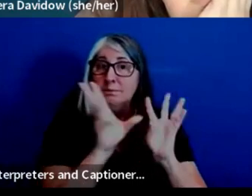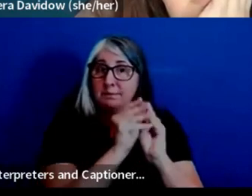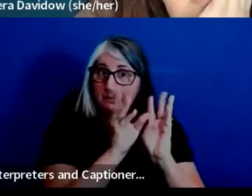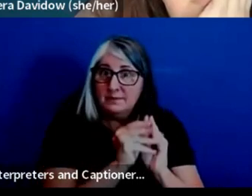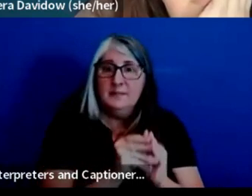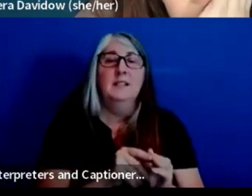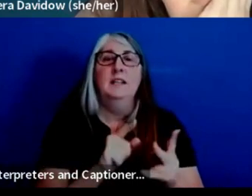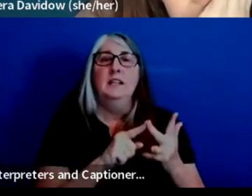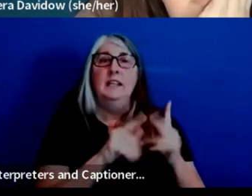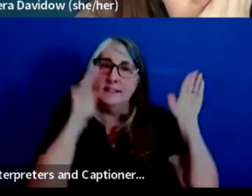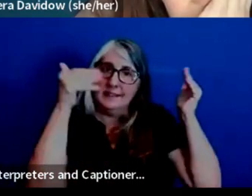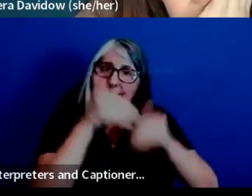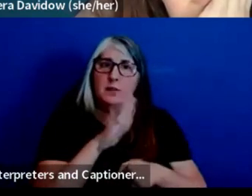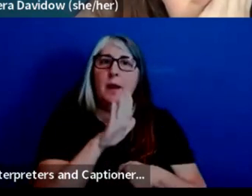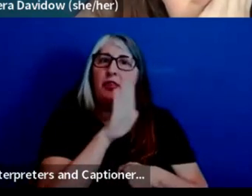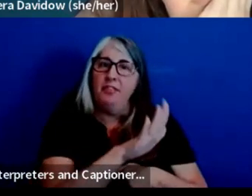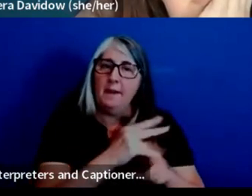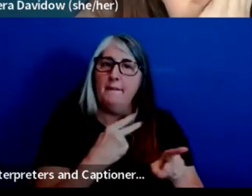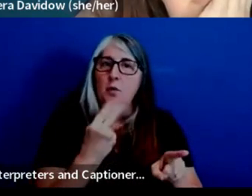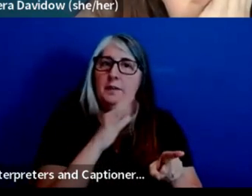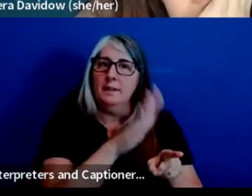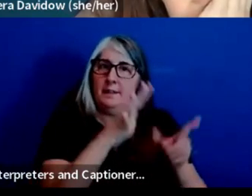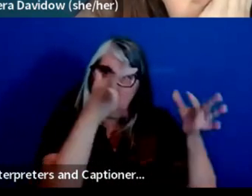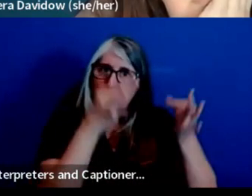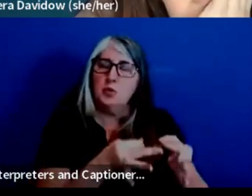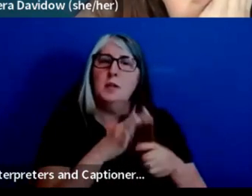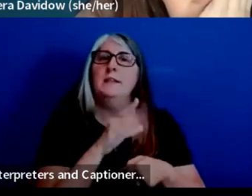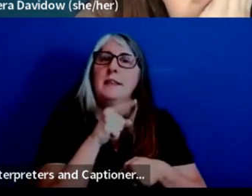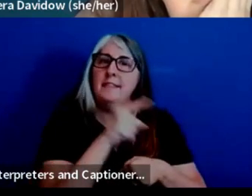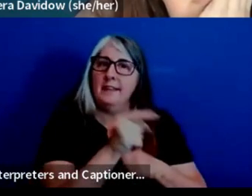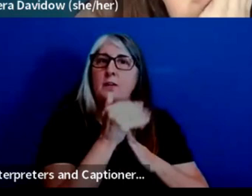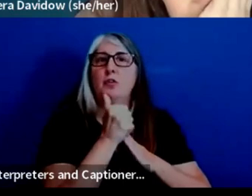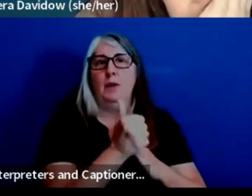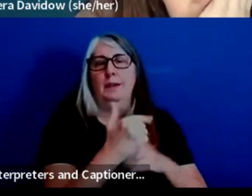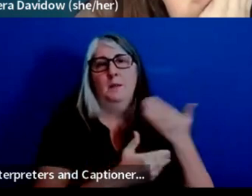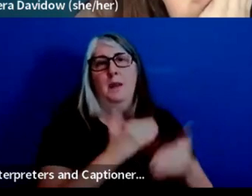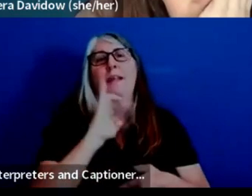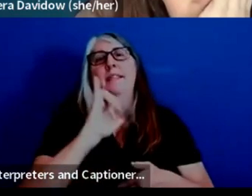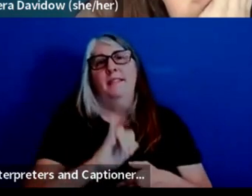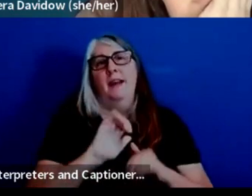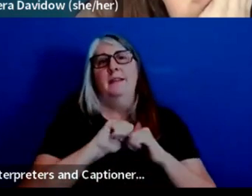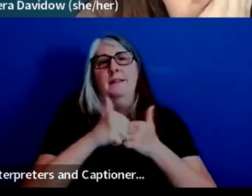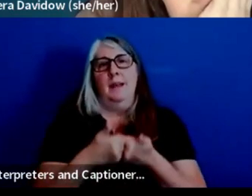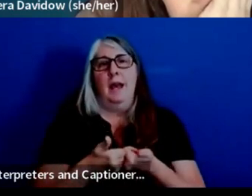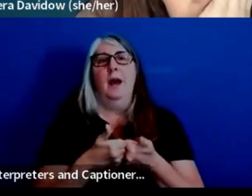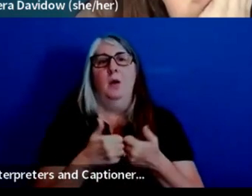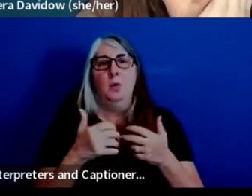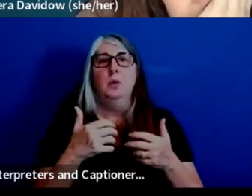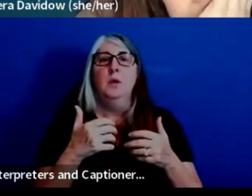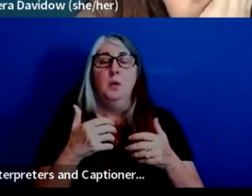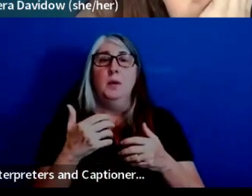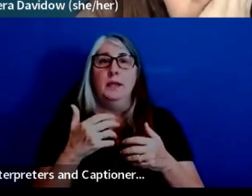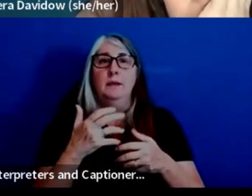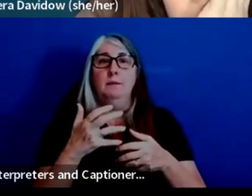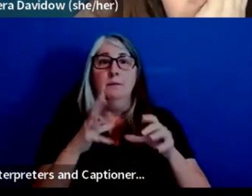it's centered around their voice and their choice, and they're directing the process. That's how somebody builds their own table.